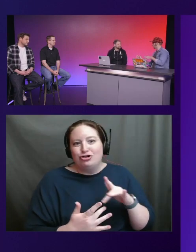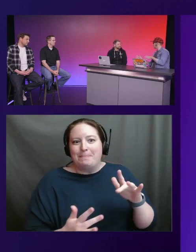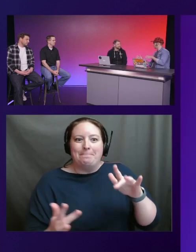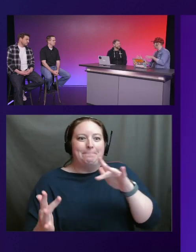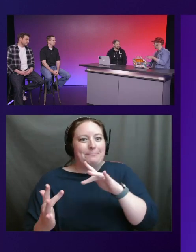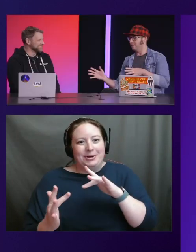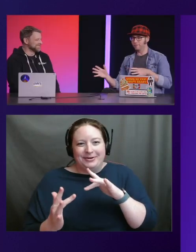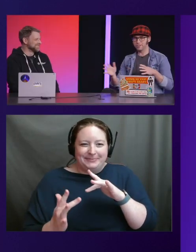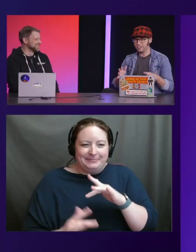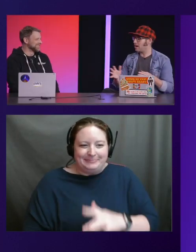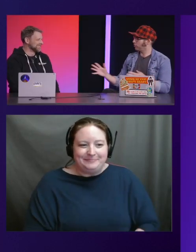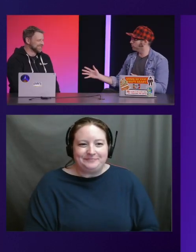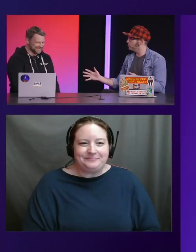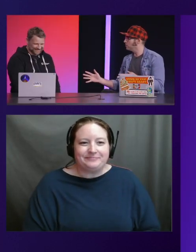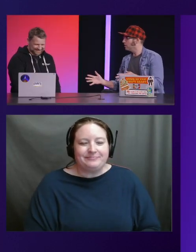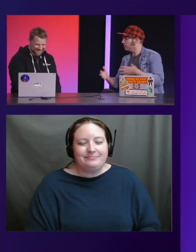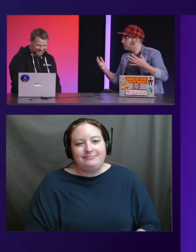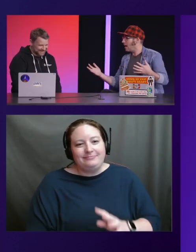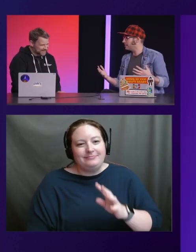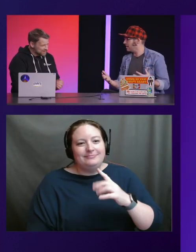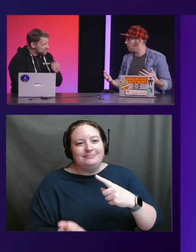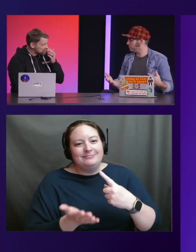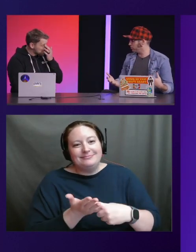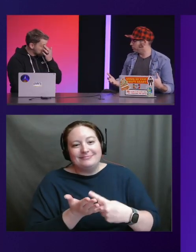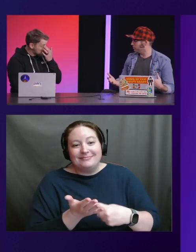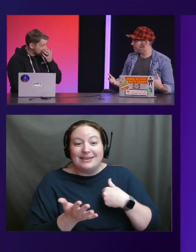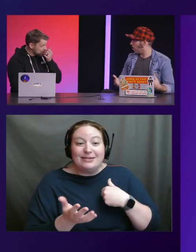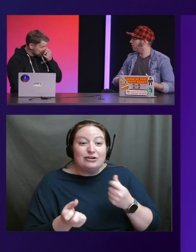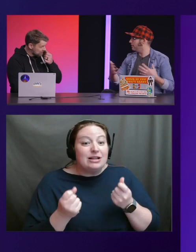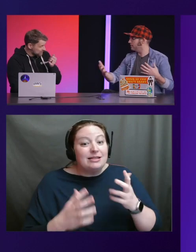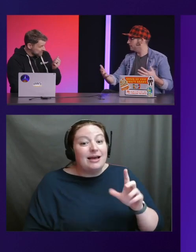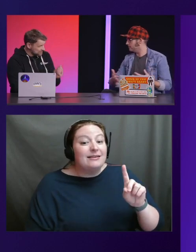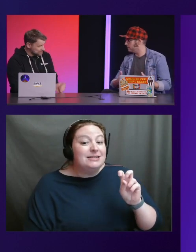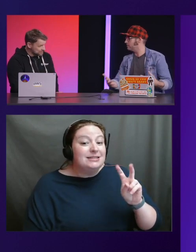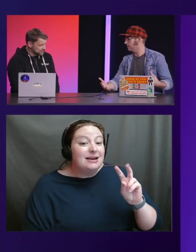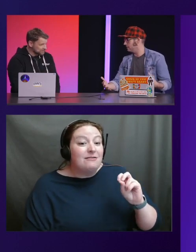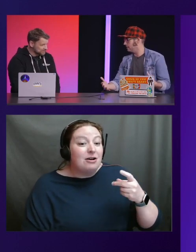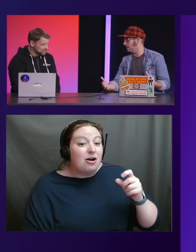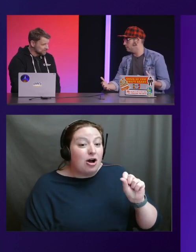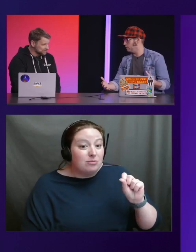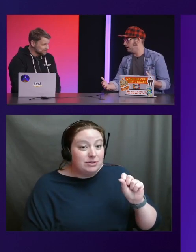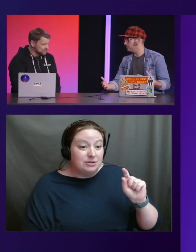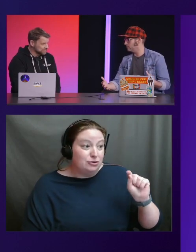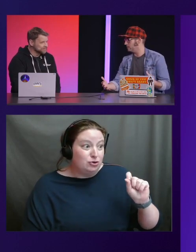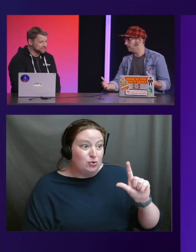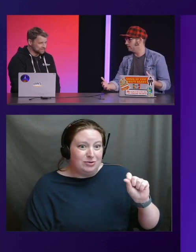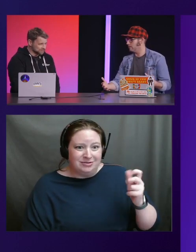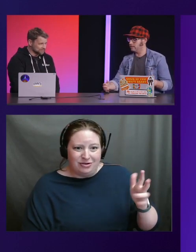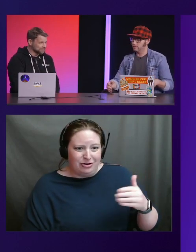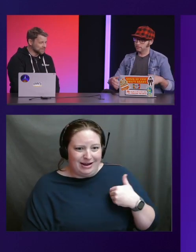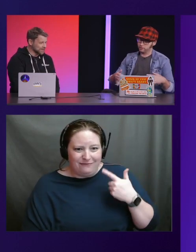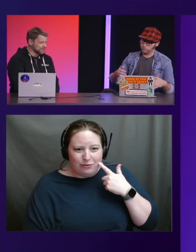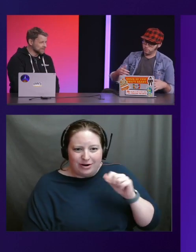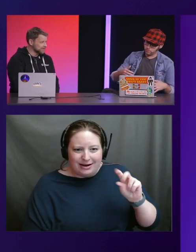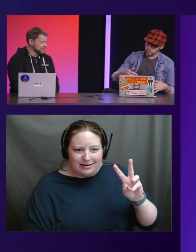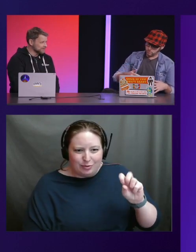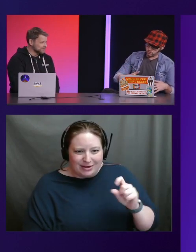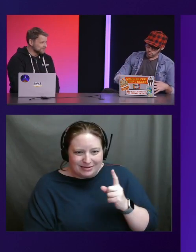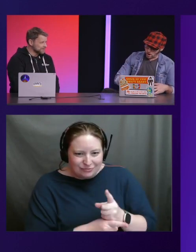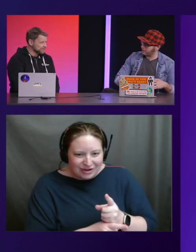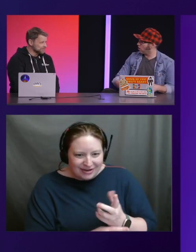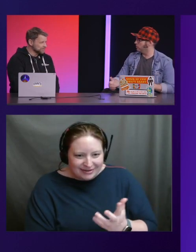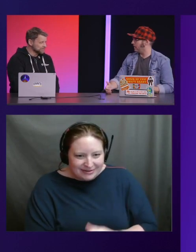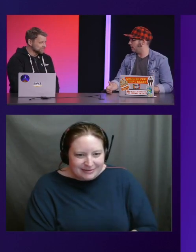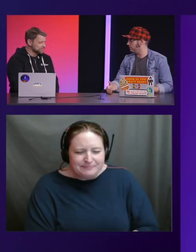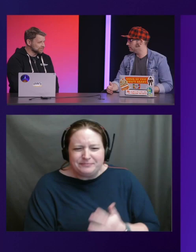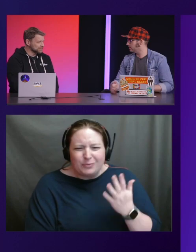to speak. We're going to talk through, there's a lot of DevOps tools already existing in AWS, Harry, right? Yeah. So